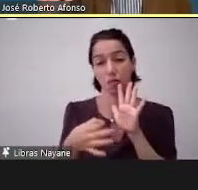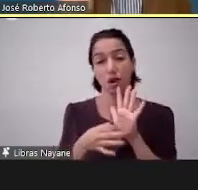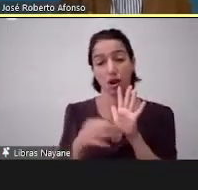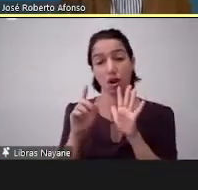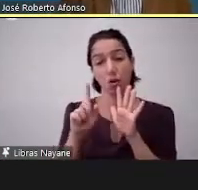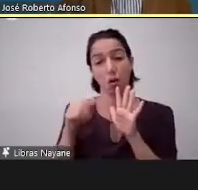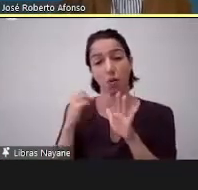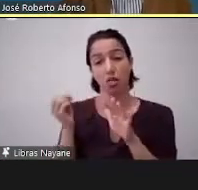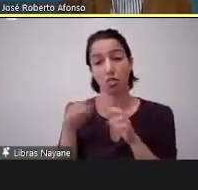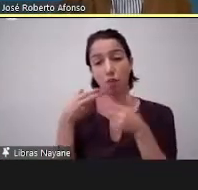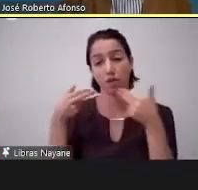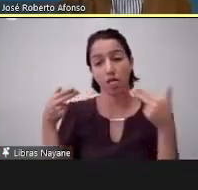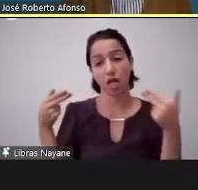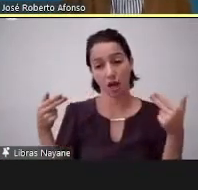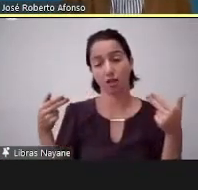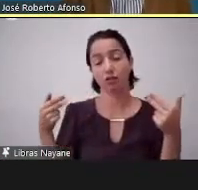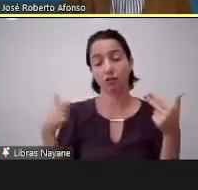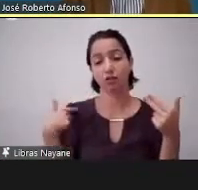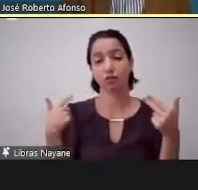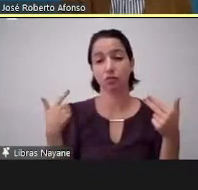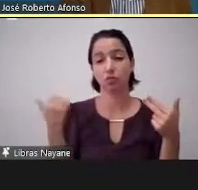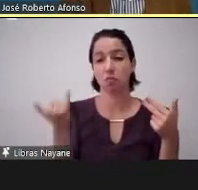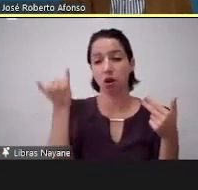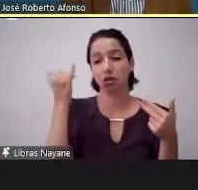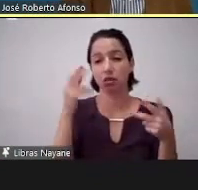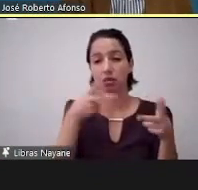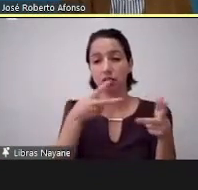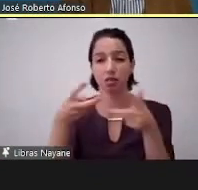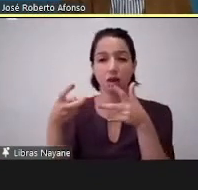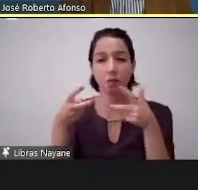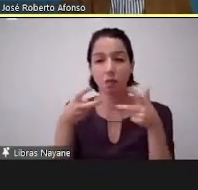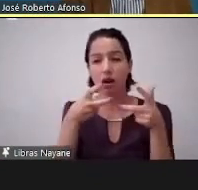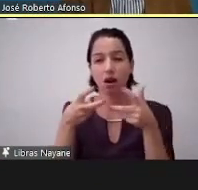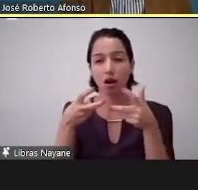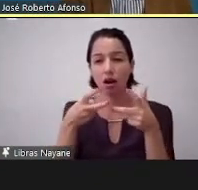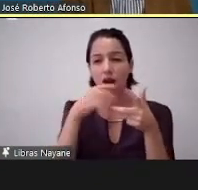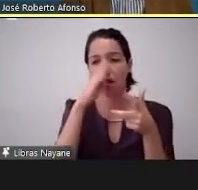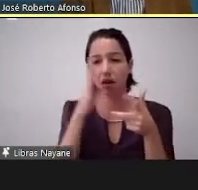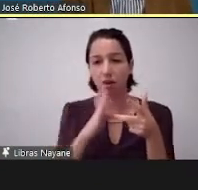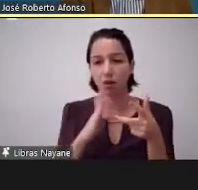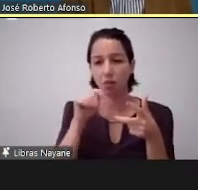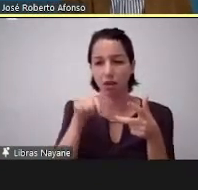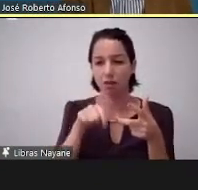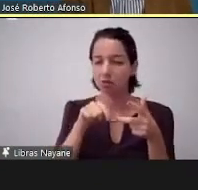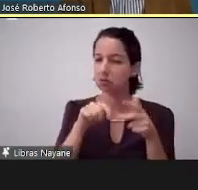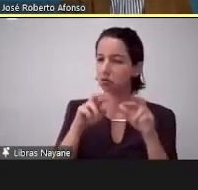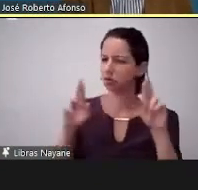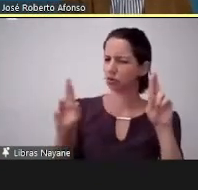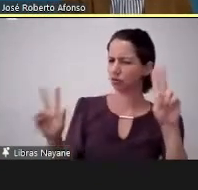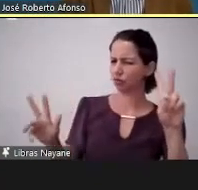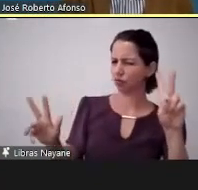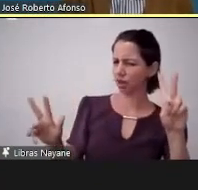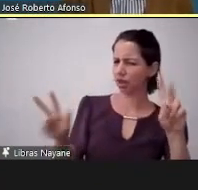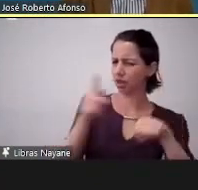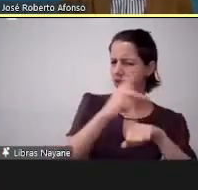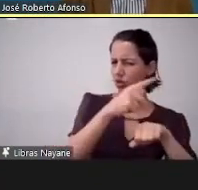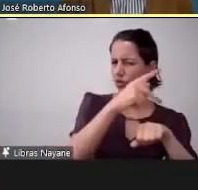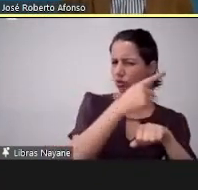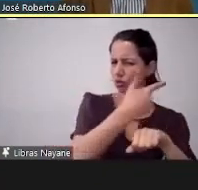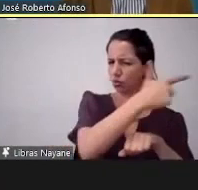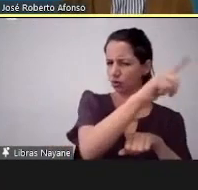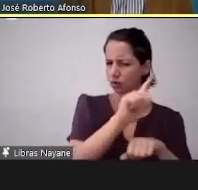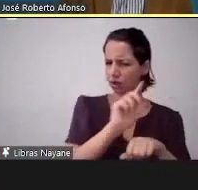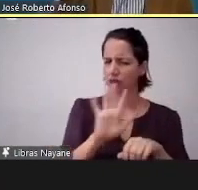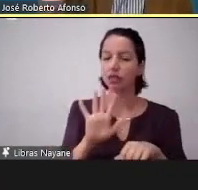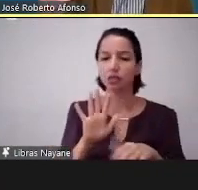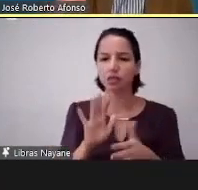security. This is something really new and to be explored in opposition to other